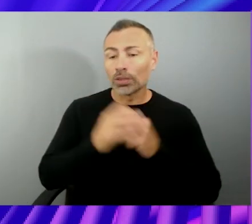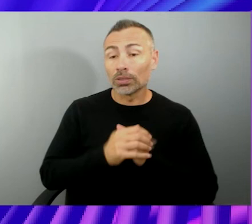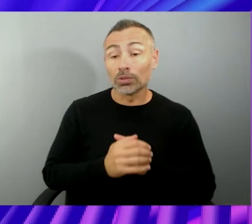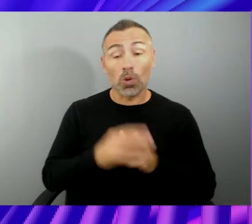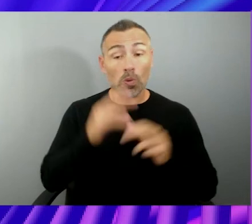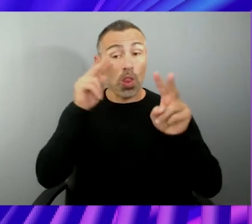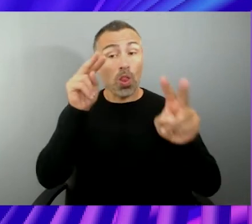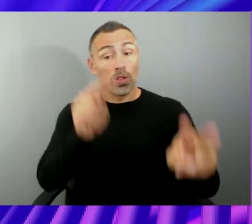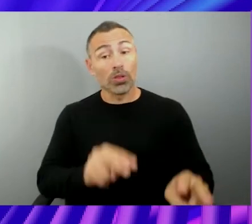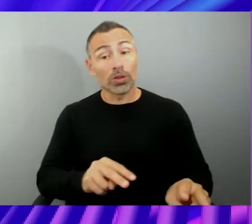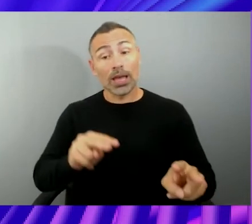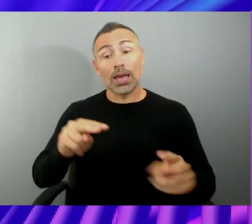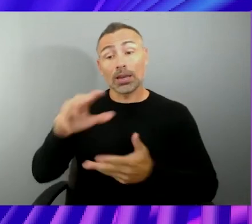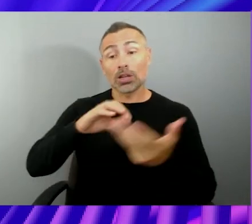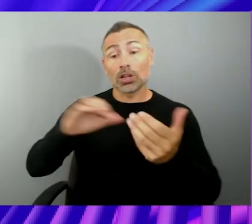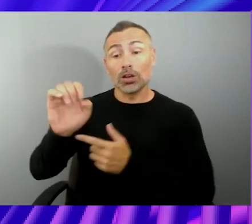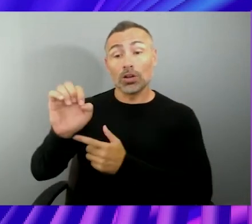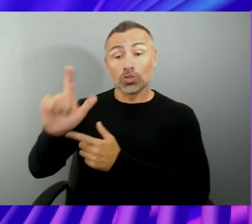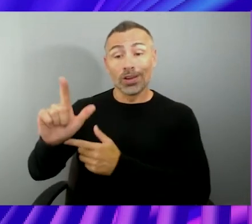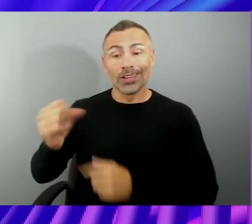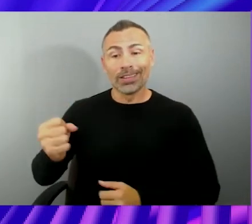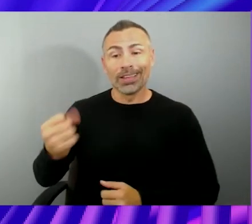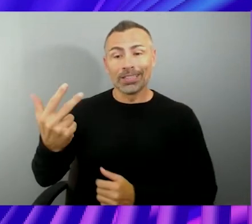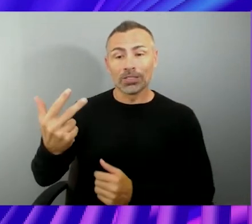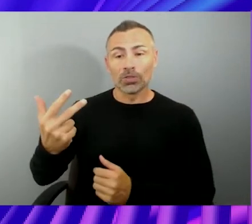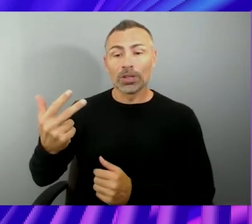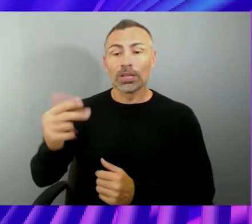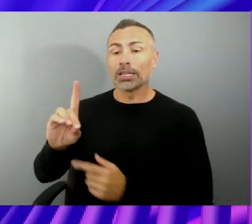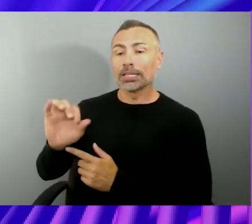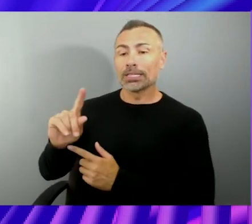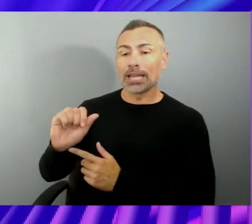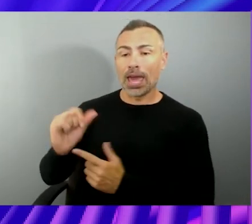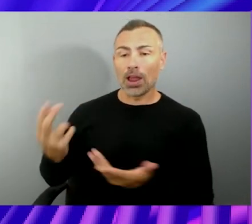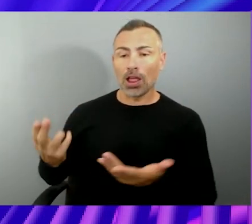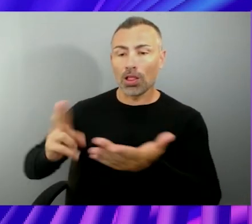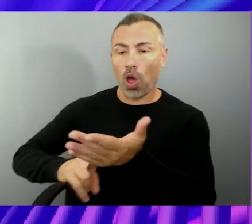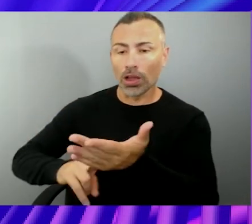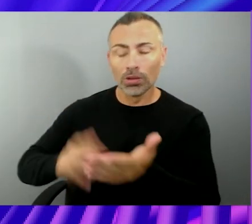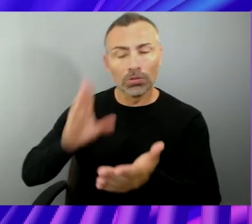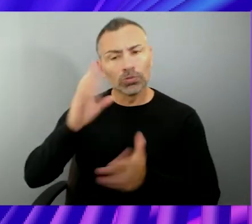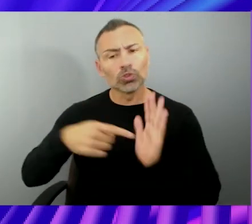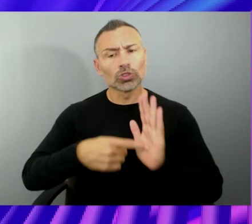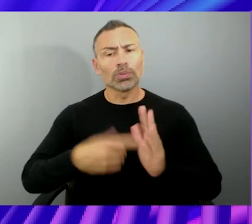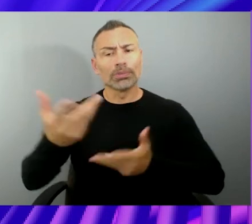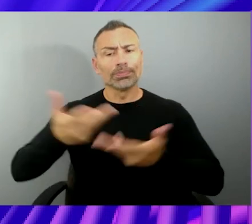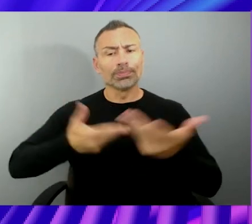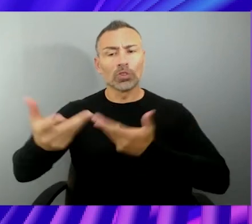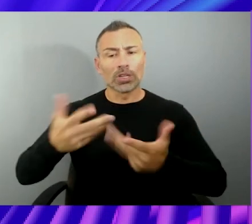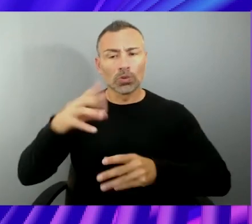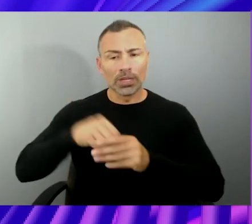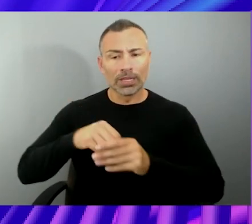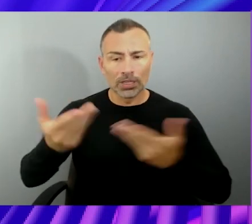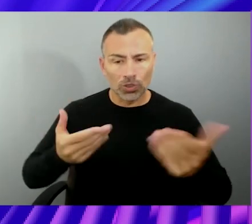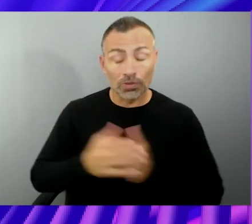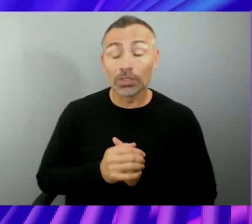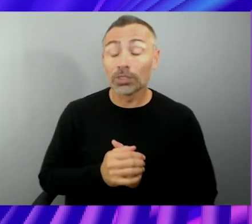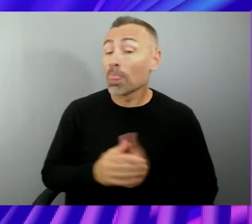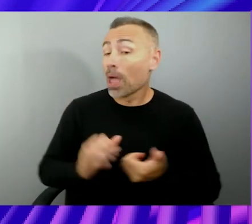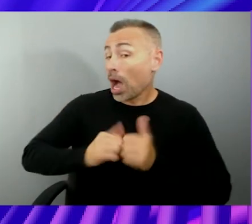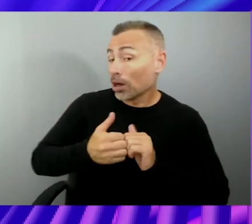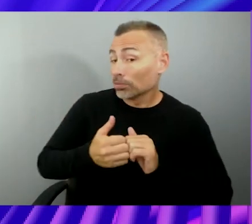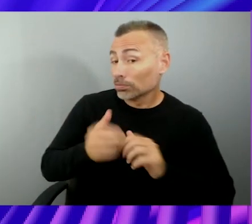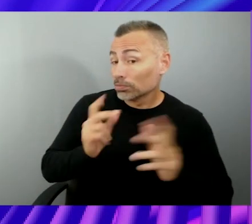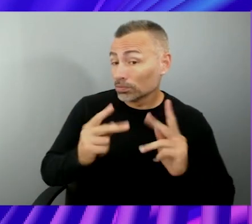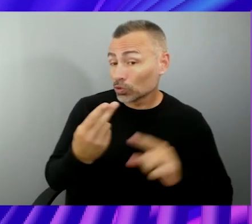me how I'm interacting with the service. But how are people using my service that I've configured? Well, we can